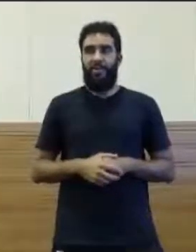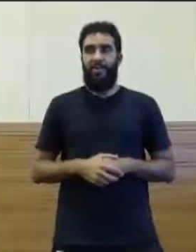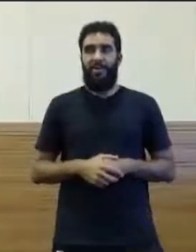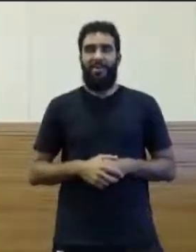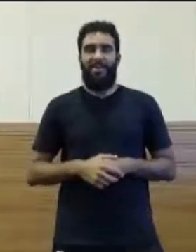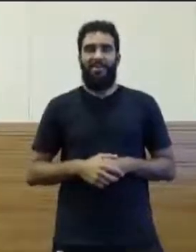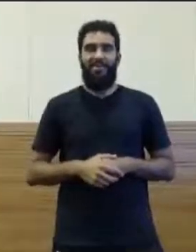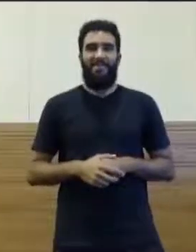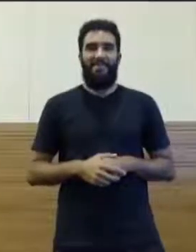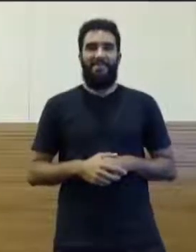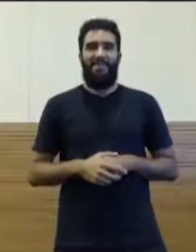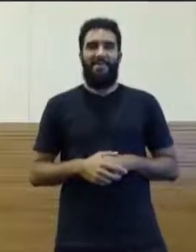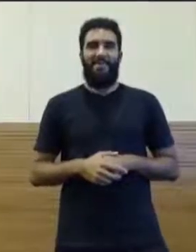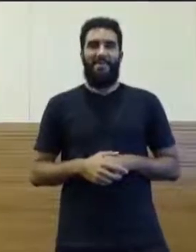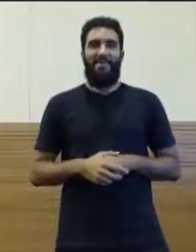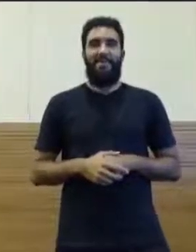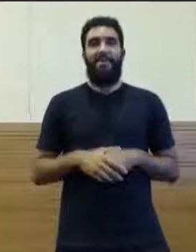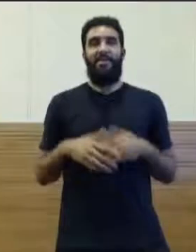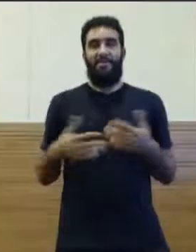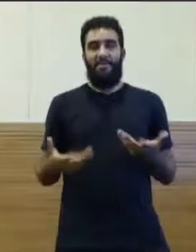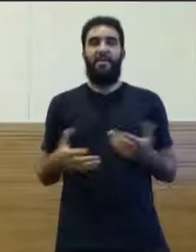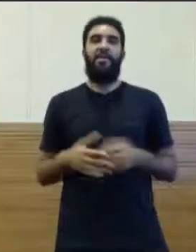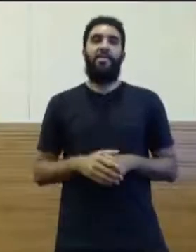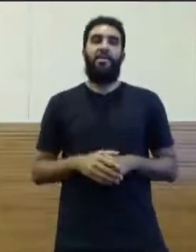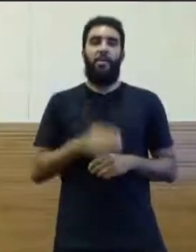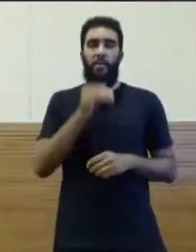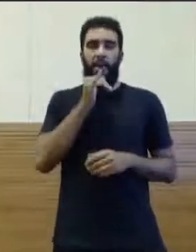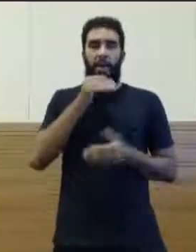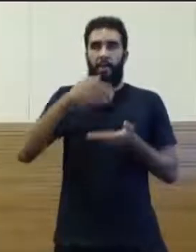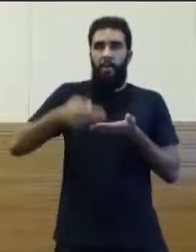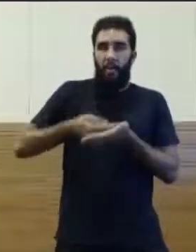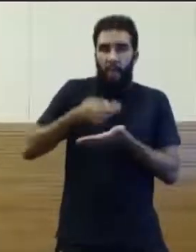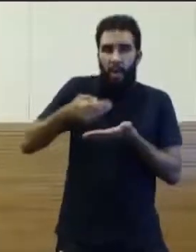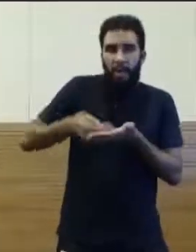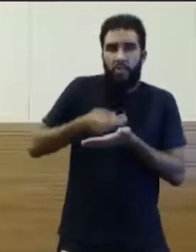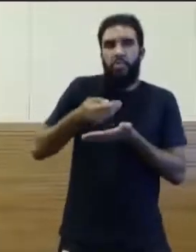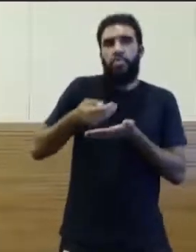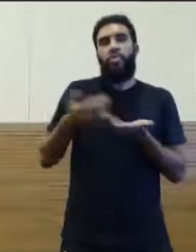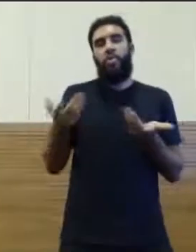When you talk about healthy food, soup,